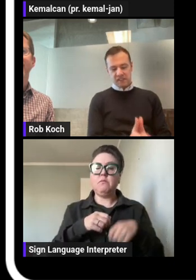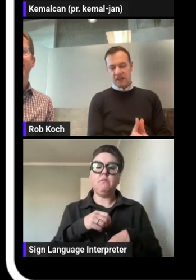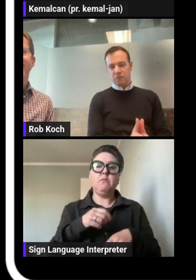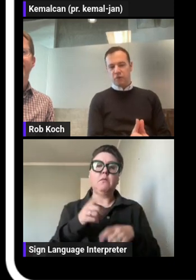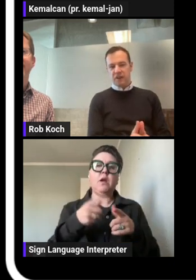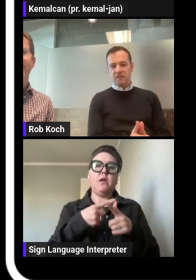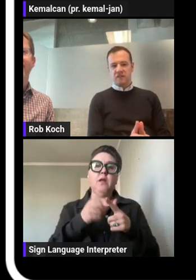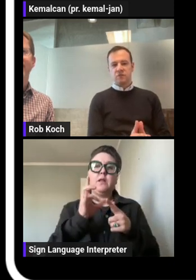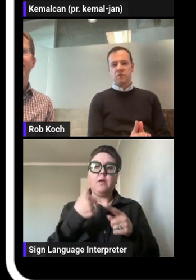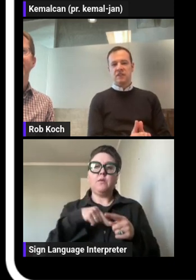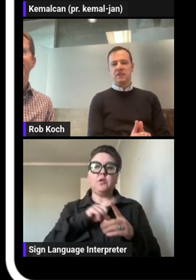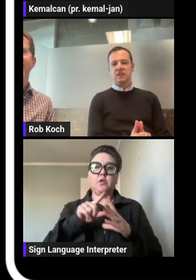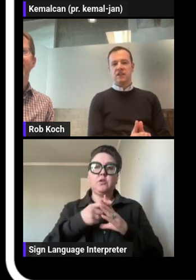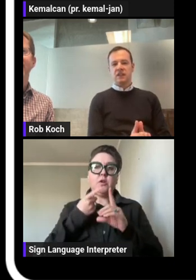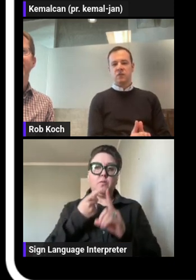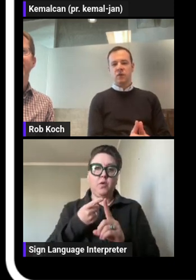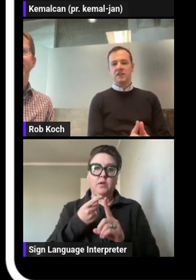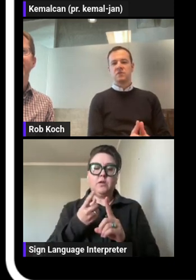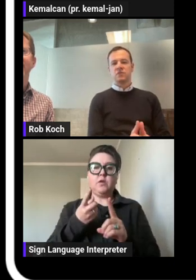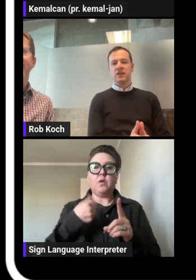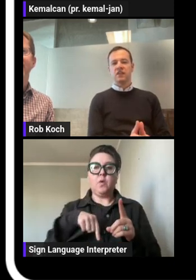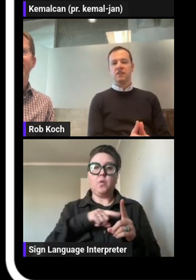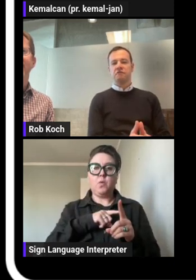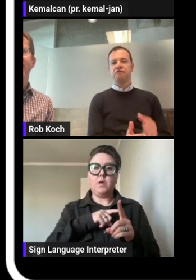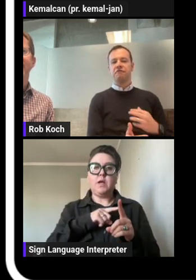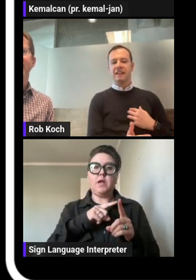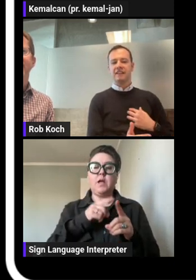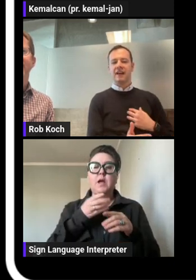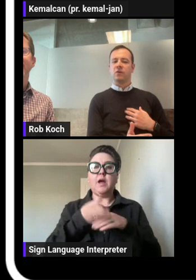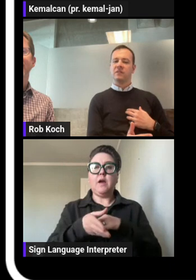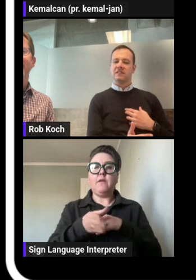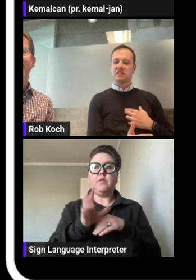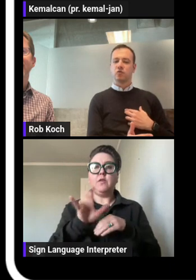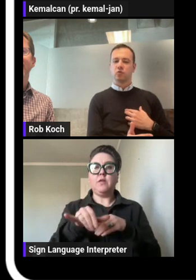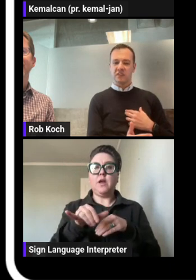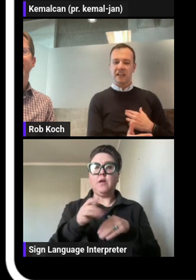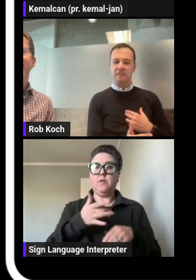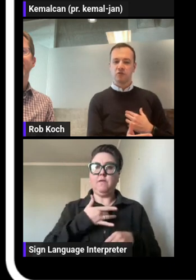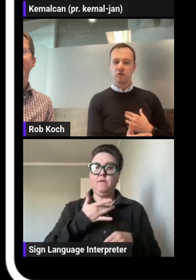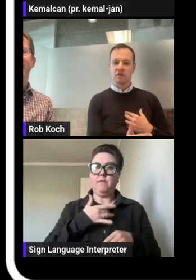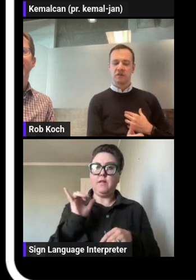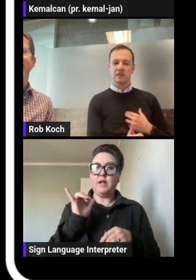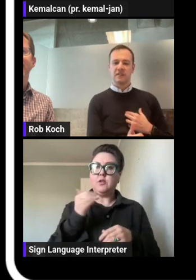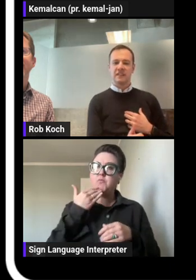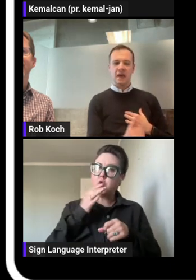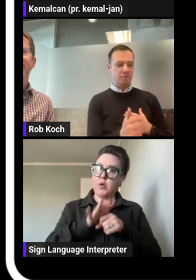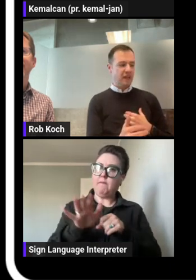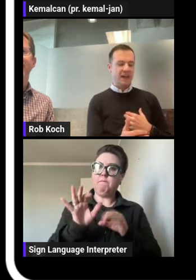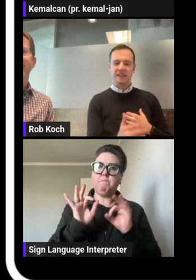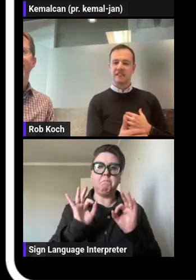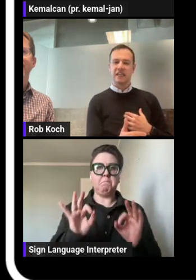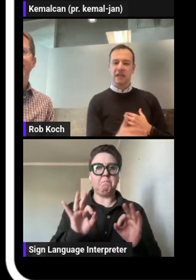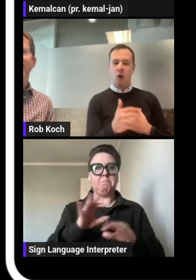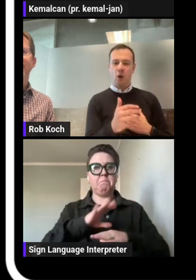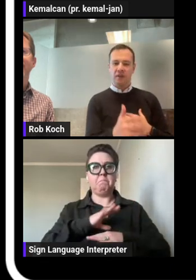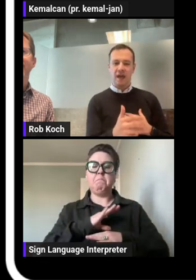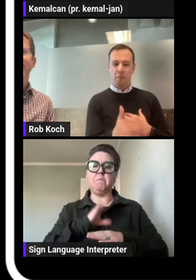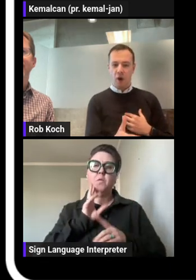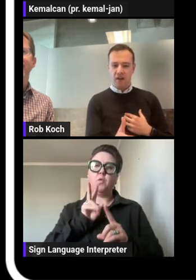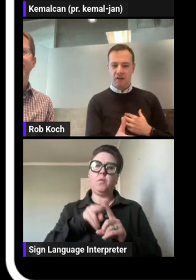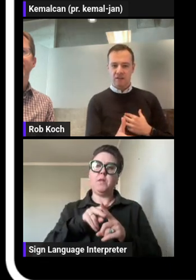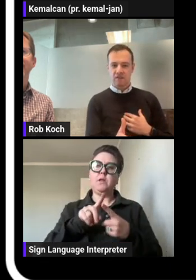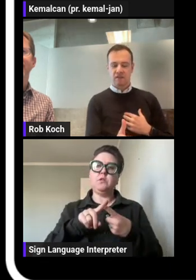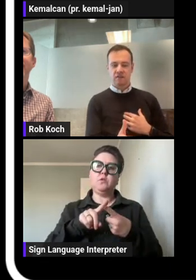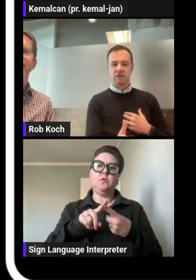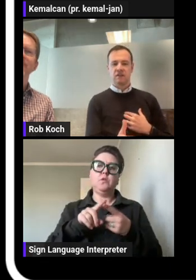was our starting point. Once we felt like this is good enough to apply it on